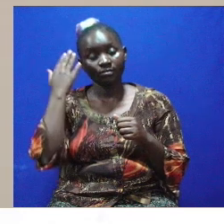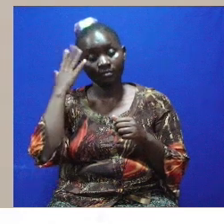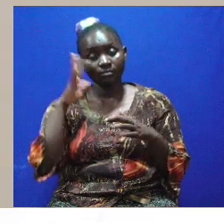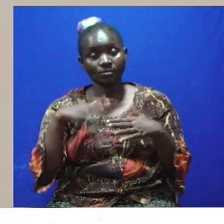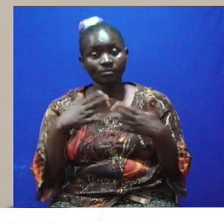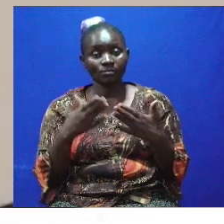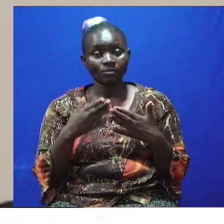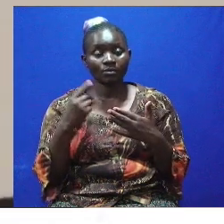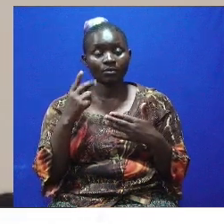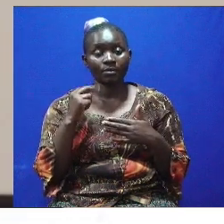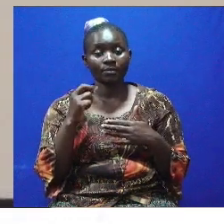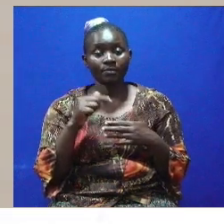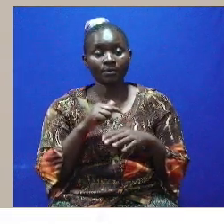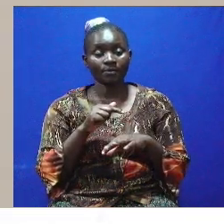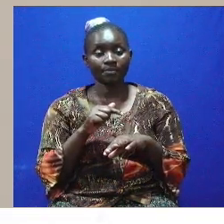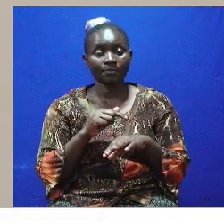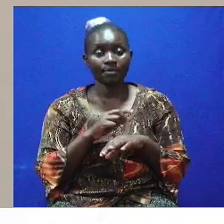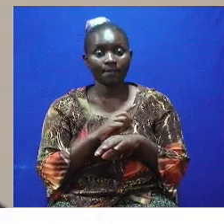one village.